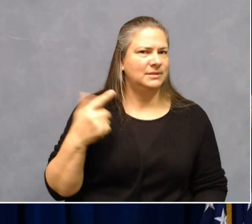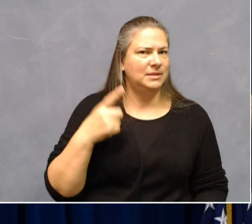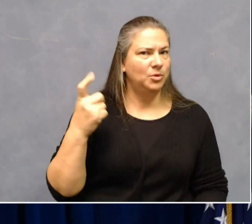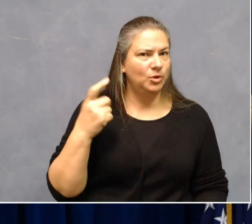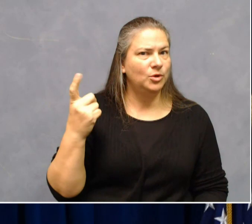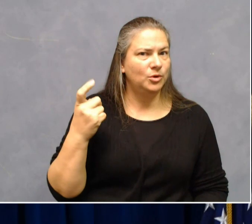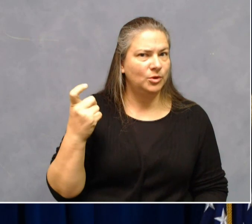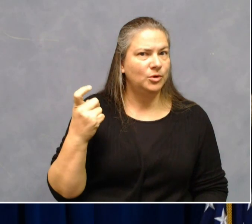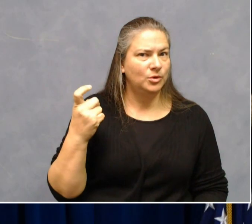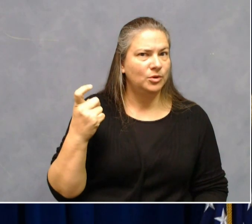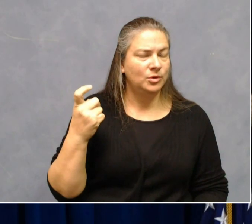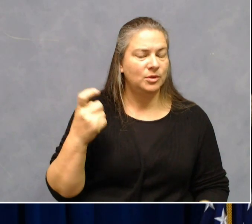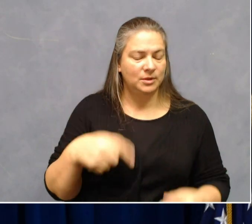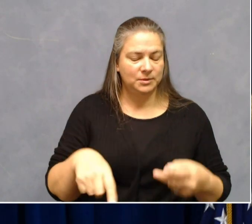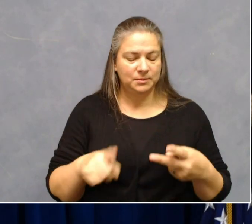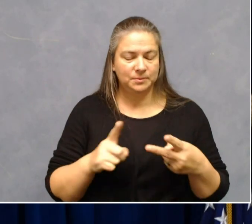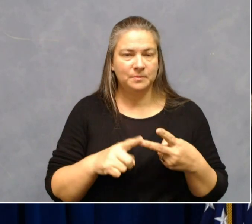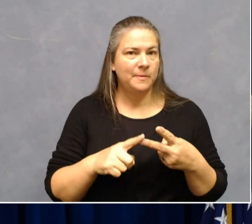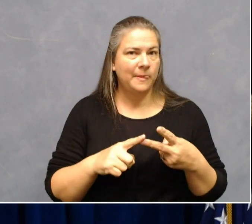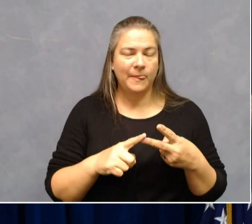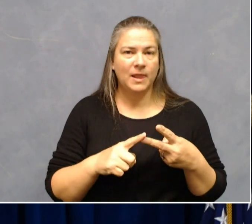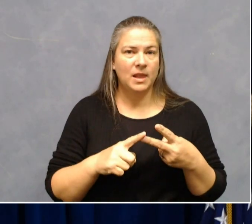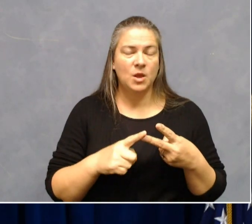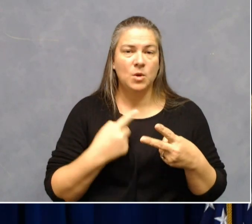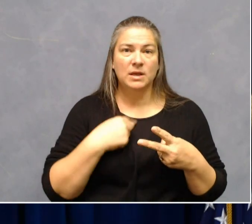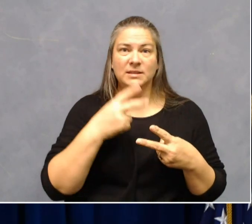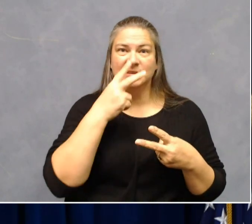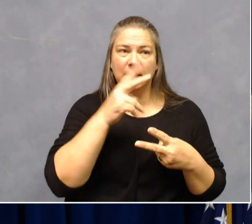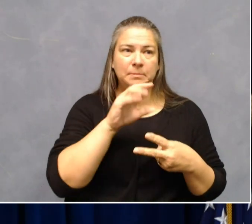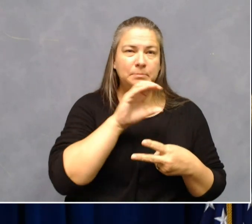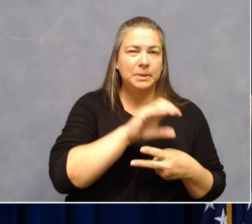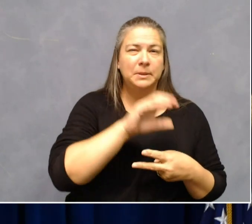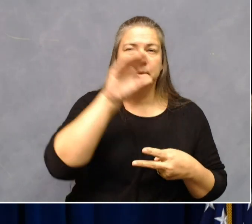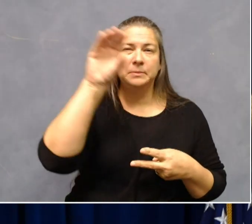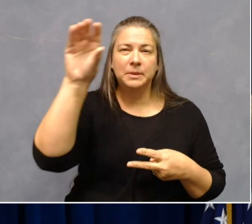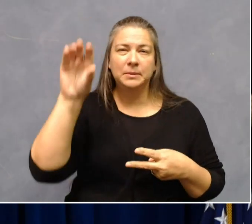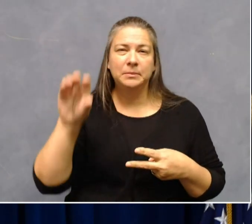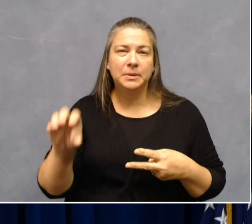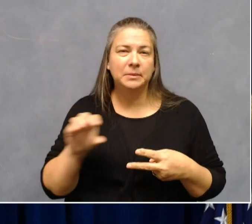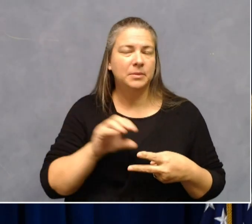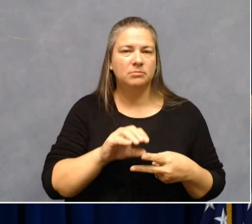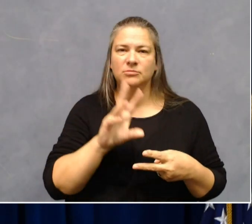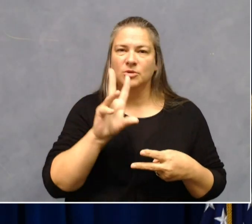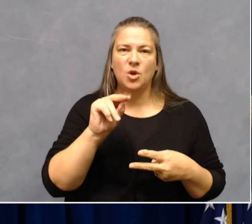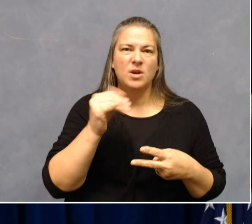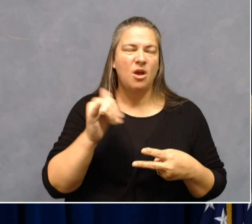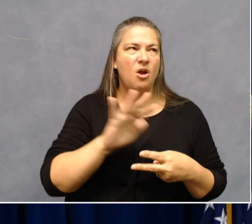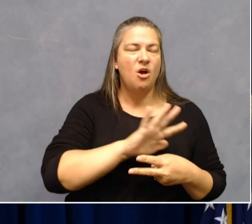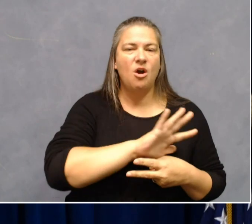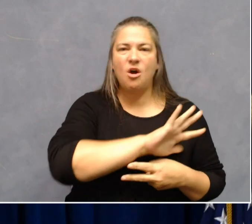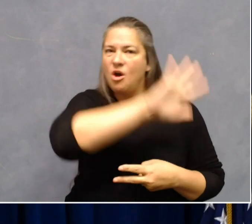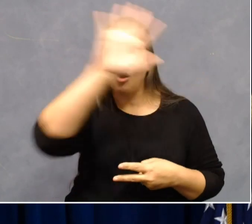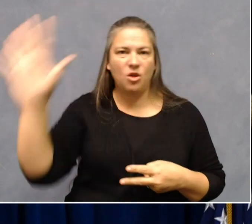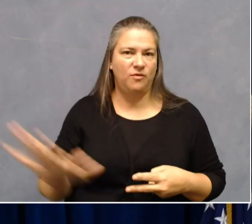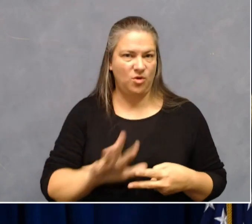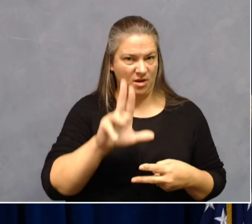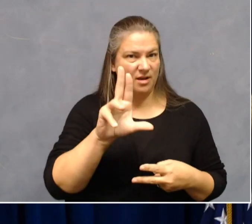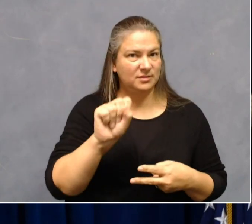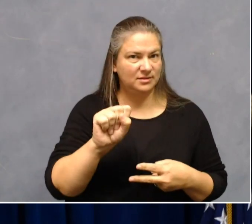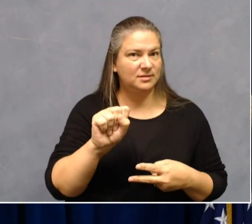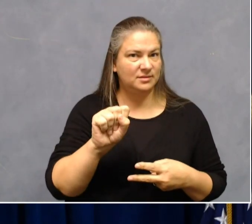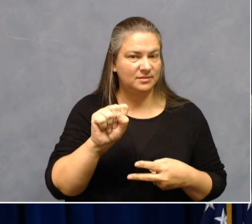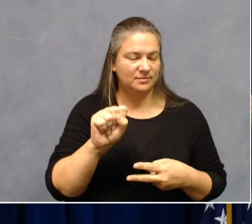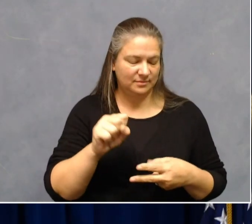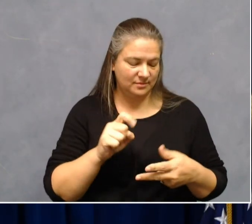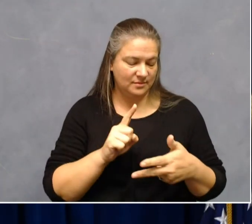Second, we're not just seeing this regionally, we're seeing it happen all over the country. Third, it's not just cases that are going